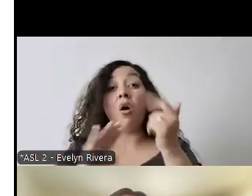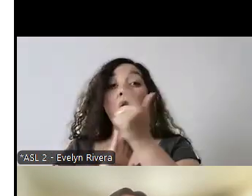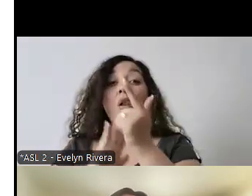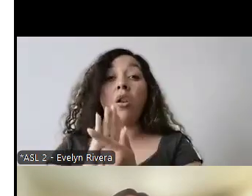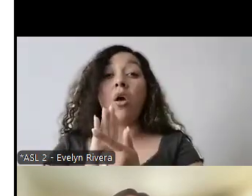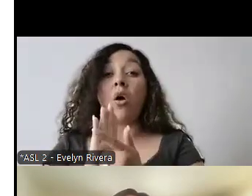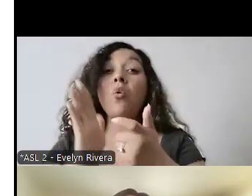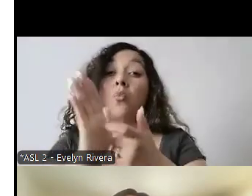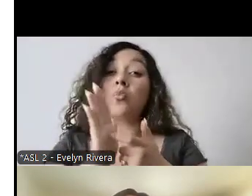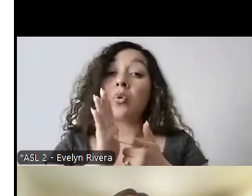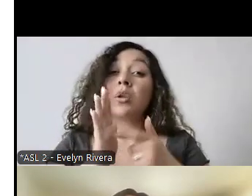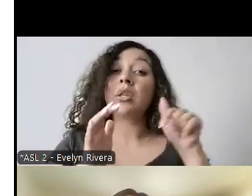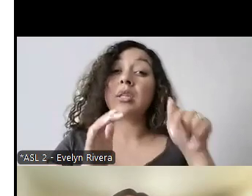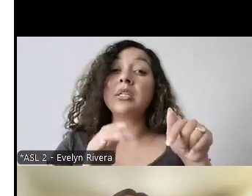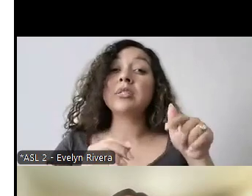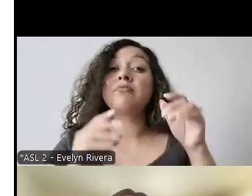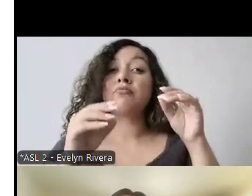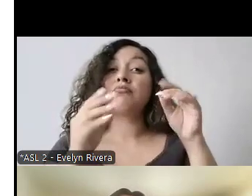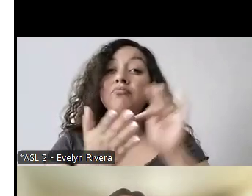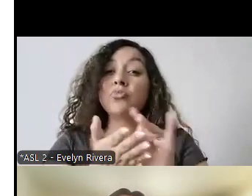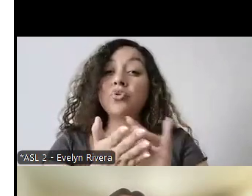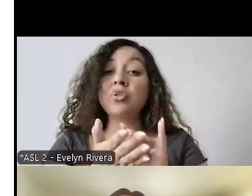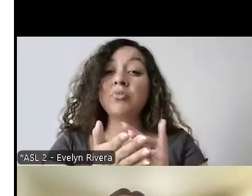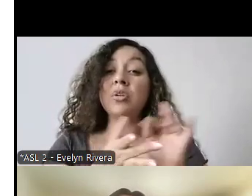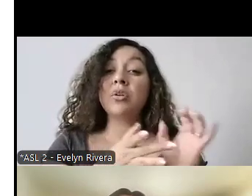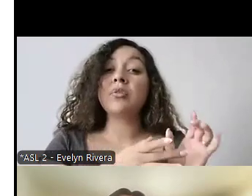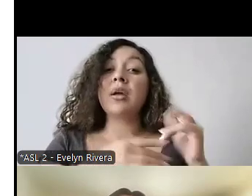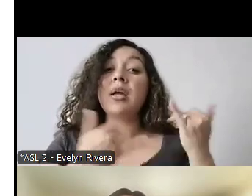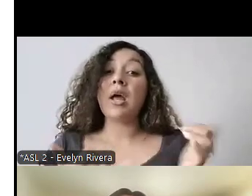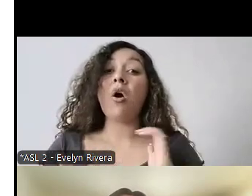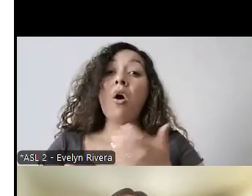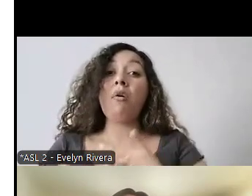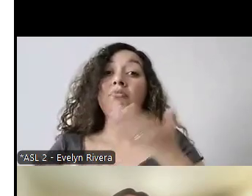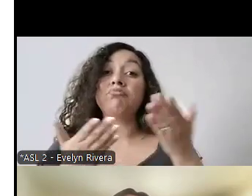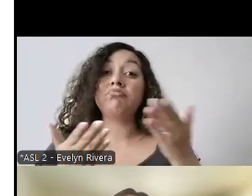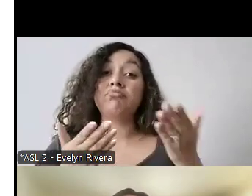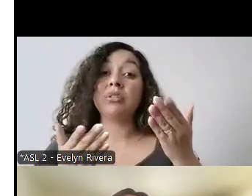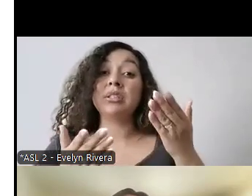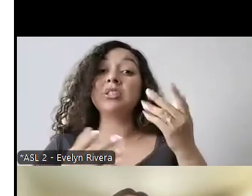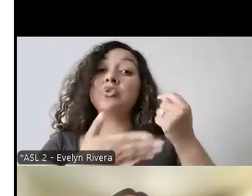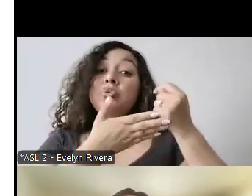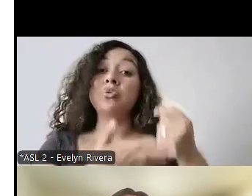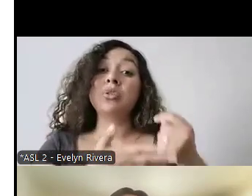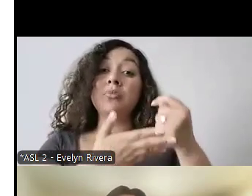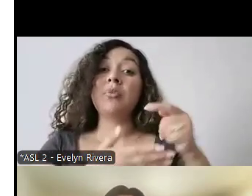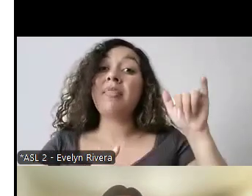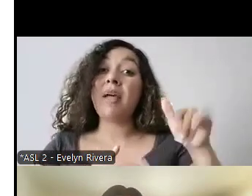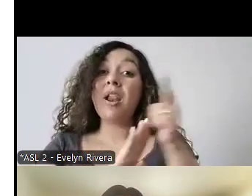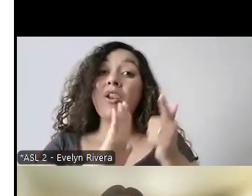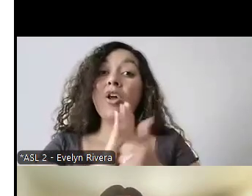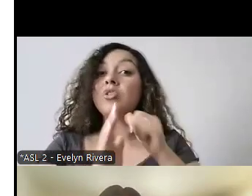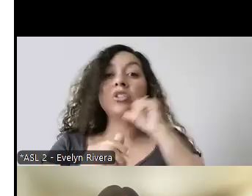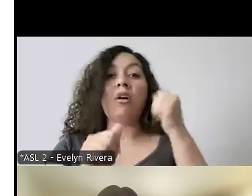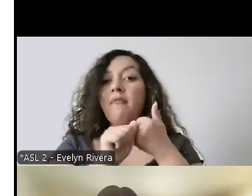treatments, and our experience as a direct service provider indicated that existing law wasn't being